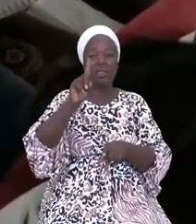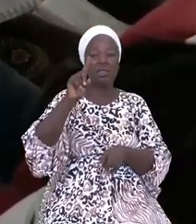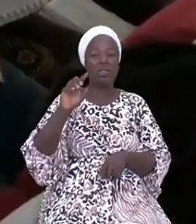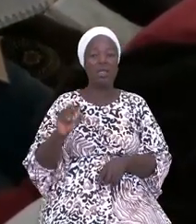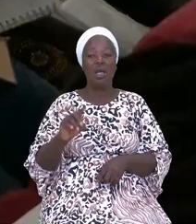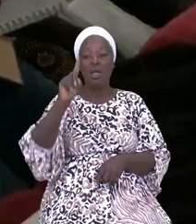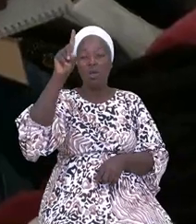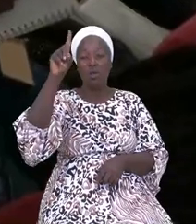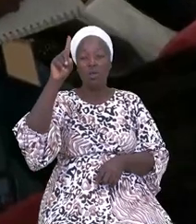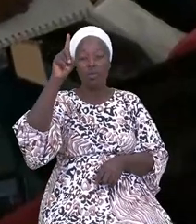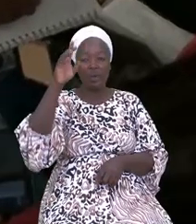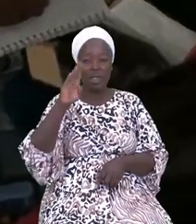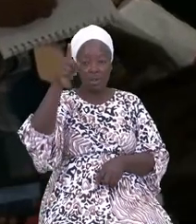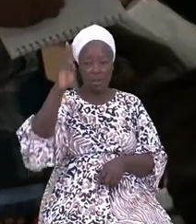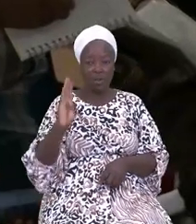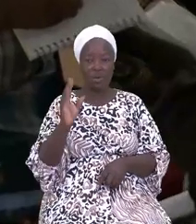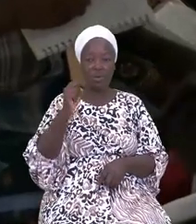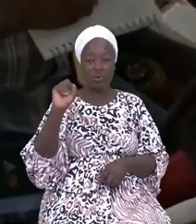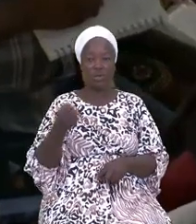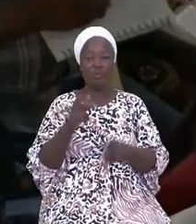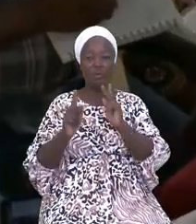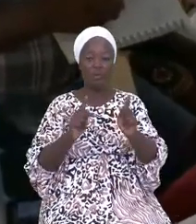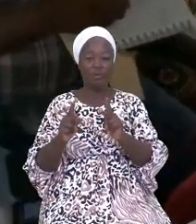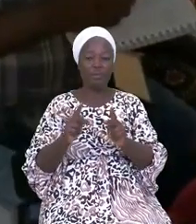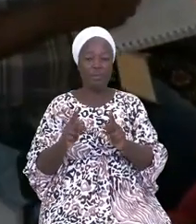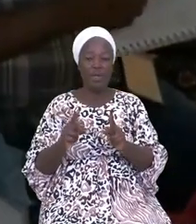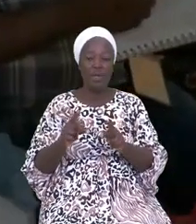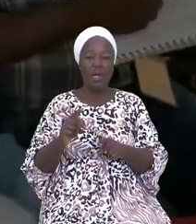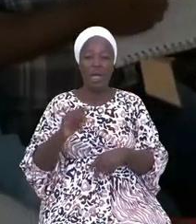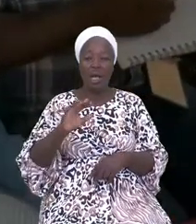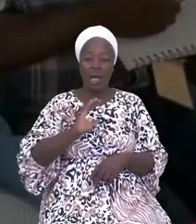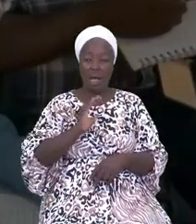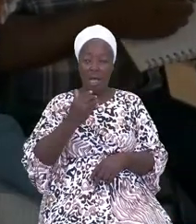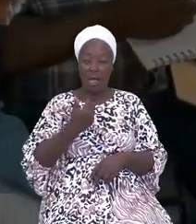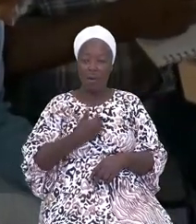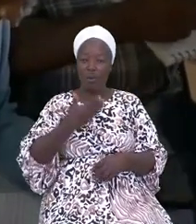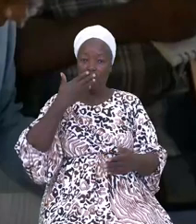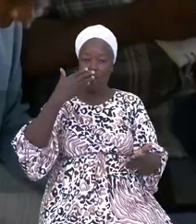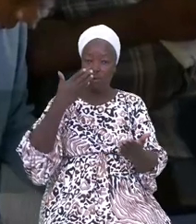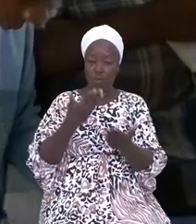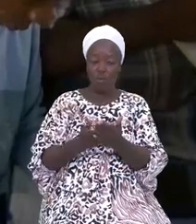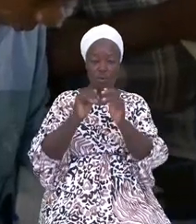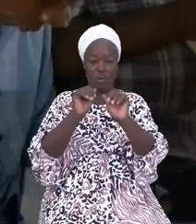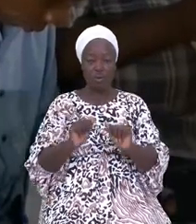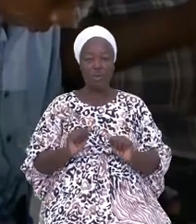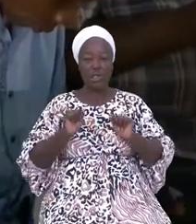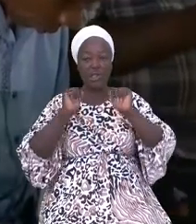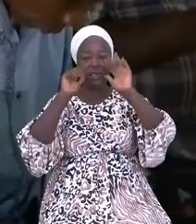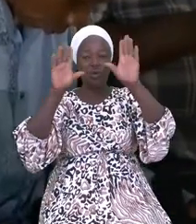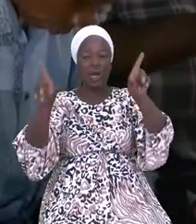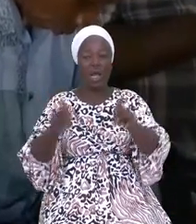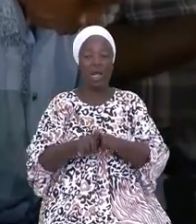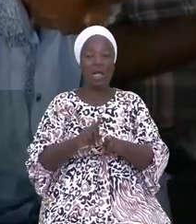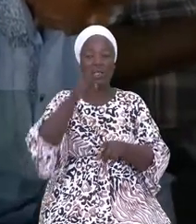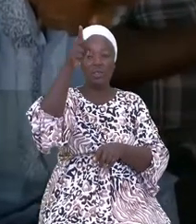Now we understand, we know who our God is. A boy, a girl is going